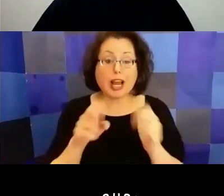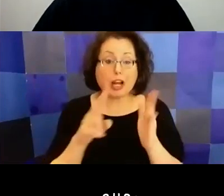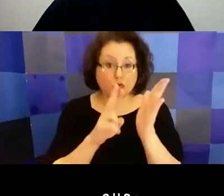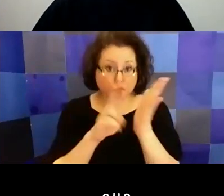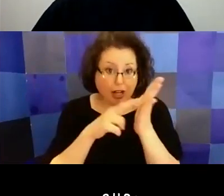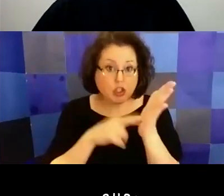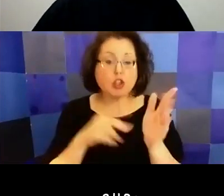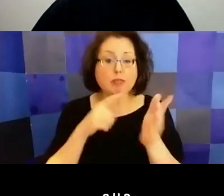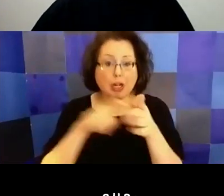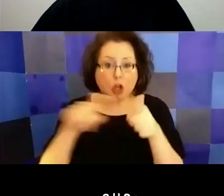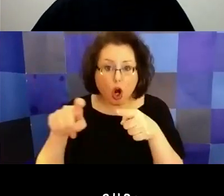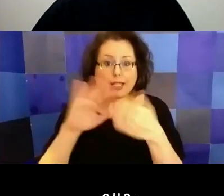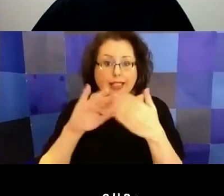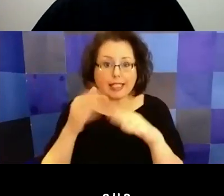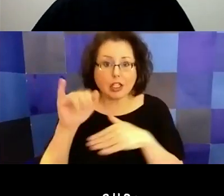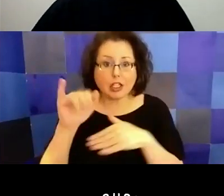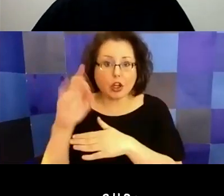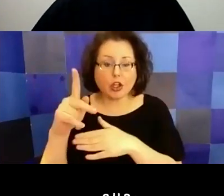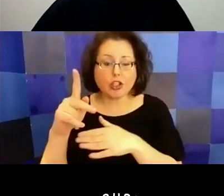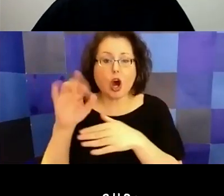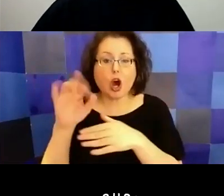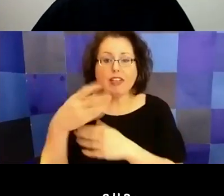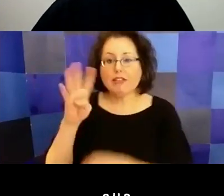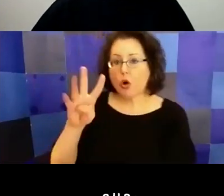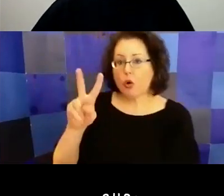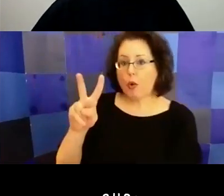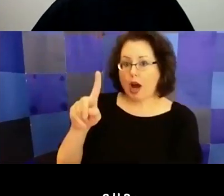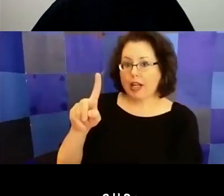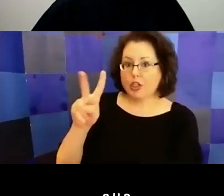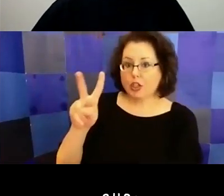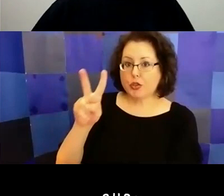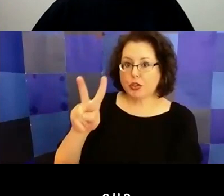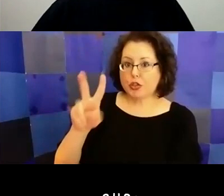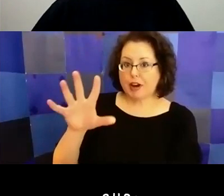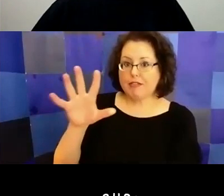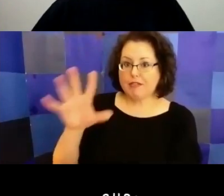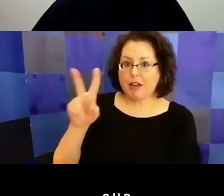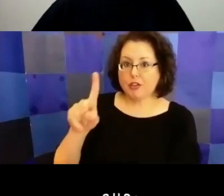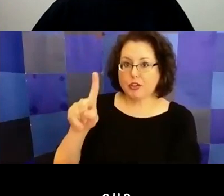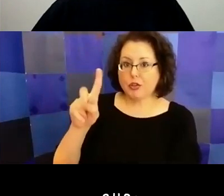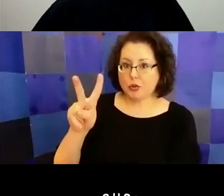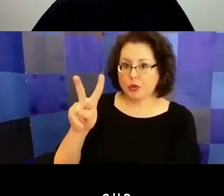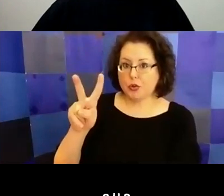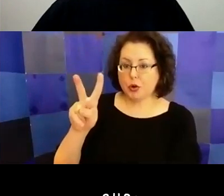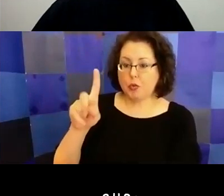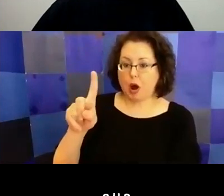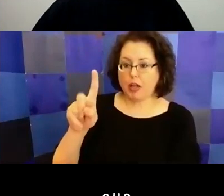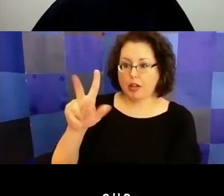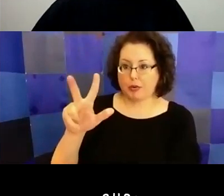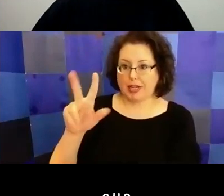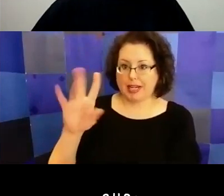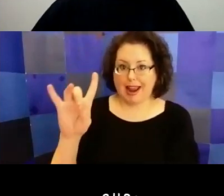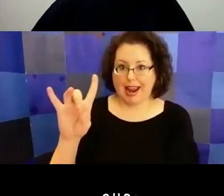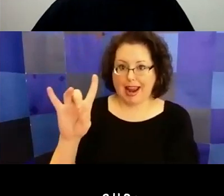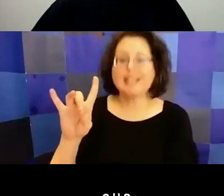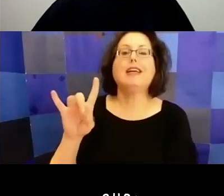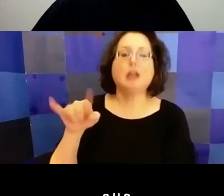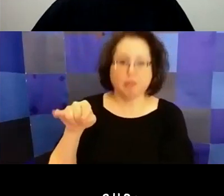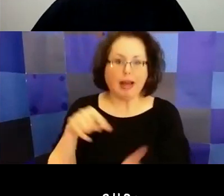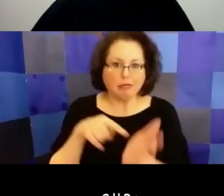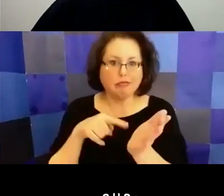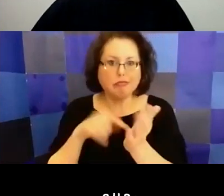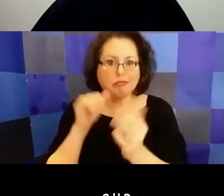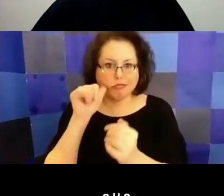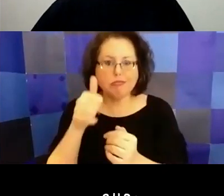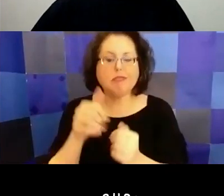clerk's office at 412-255-2138 by the registration deadlines. On Thursday,